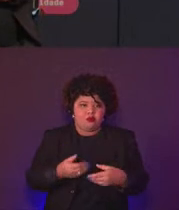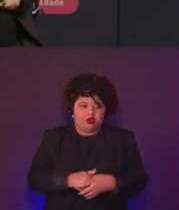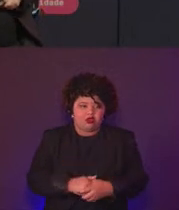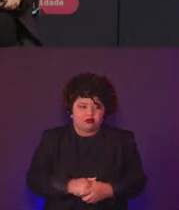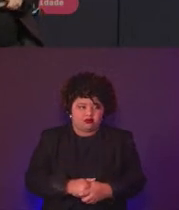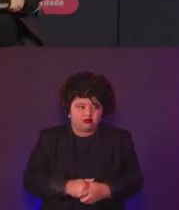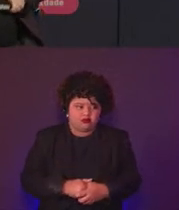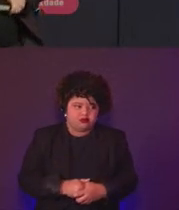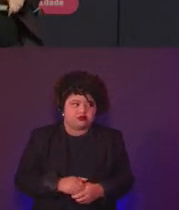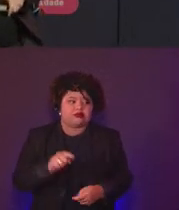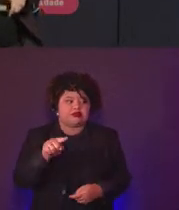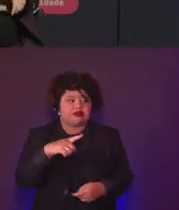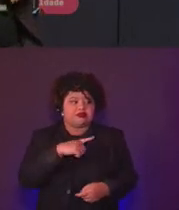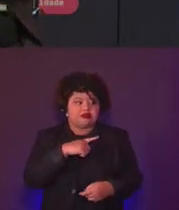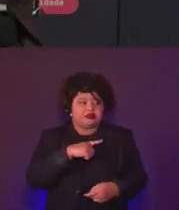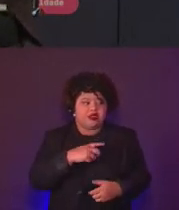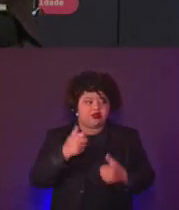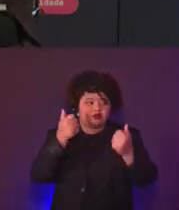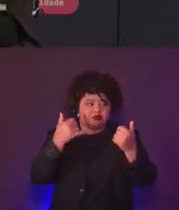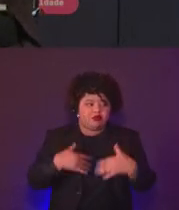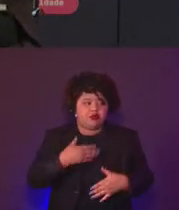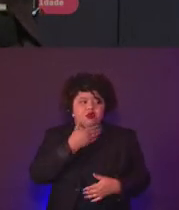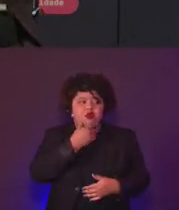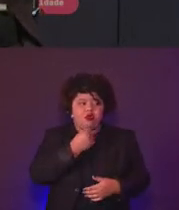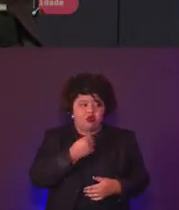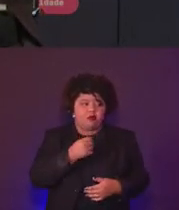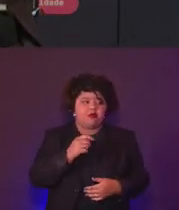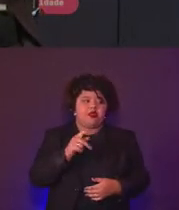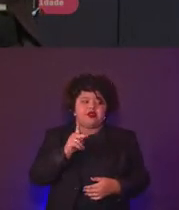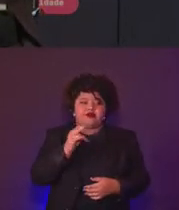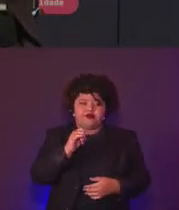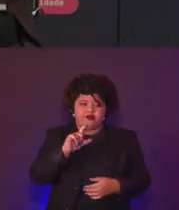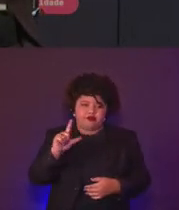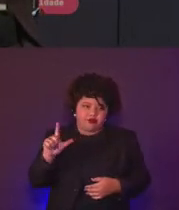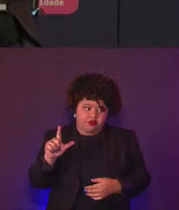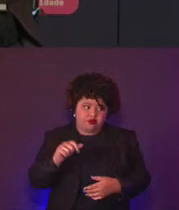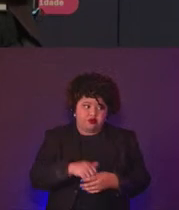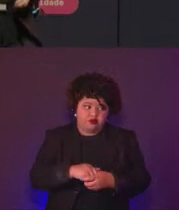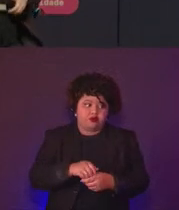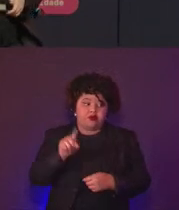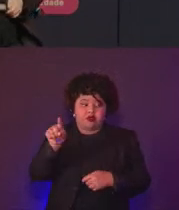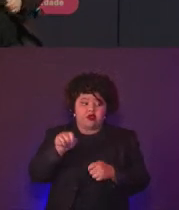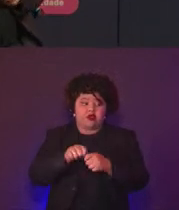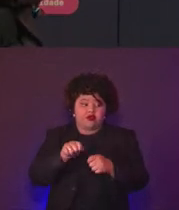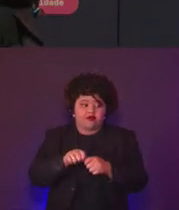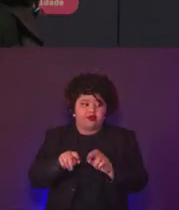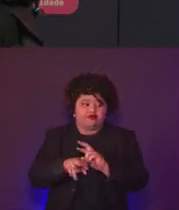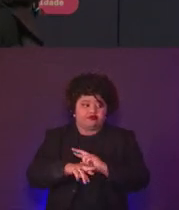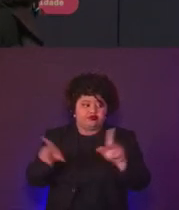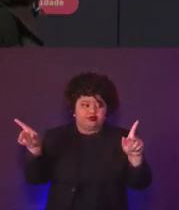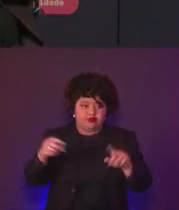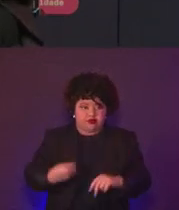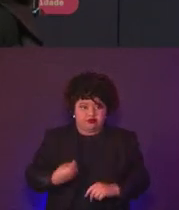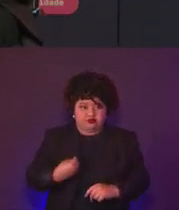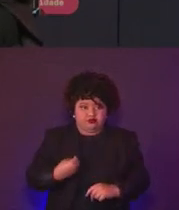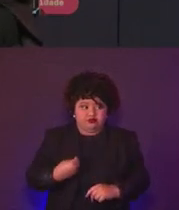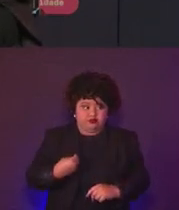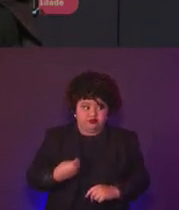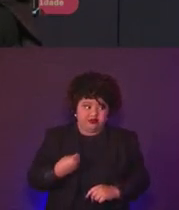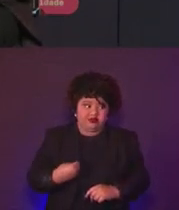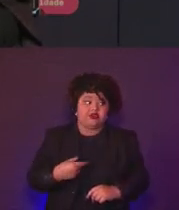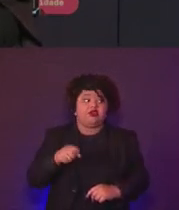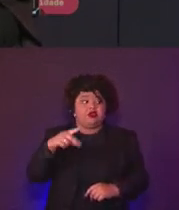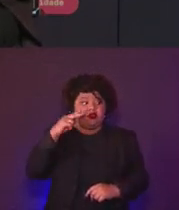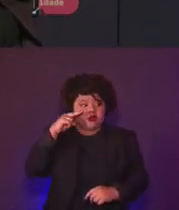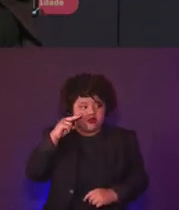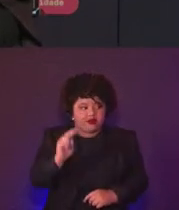those great journalists to talk about Phil. We all love Phil. He made such a difference in our lives. So let's see Sean